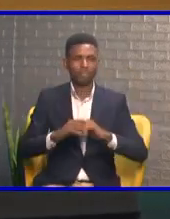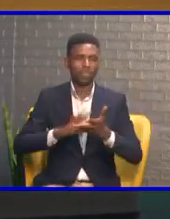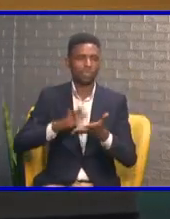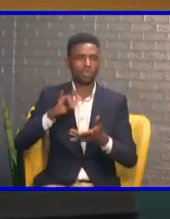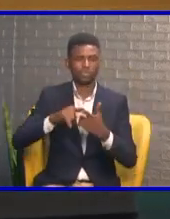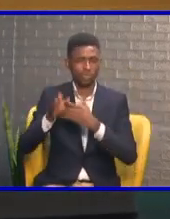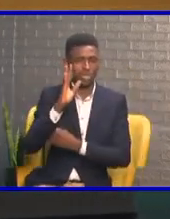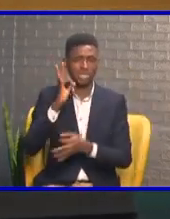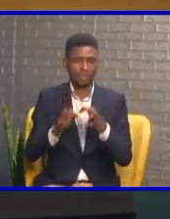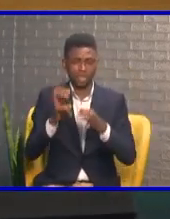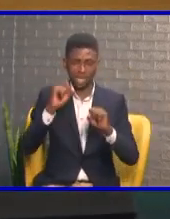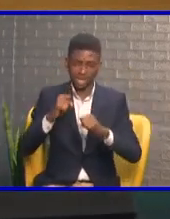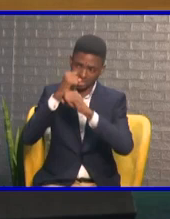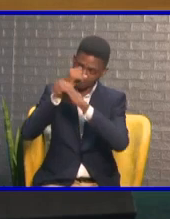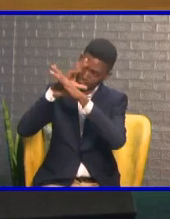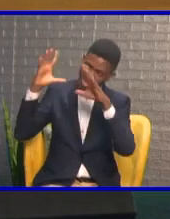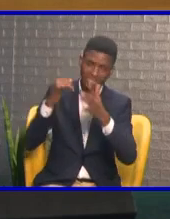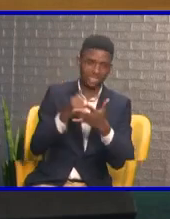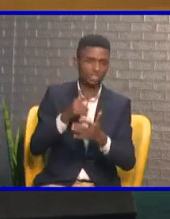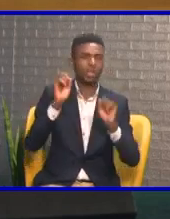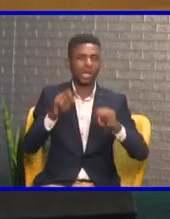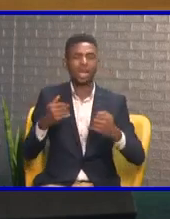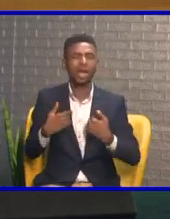can imagine it, you can have it. Say amen. Amen.